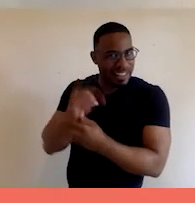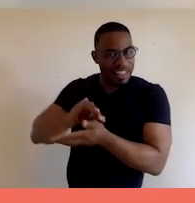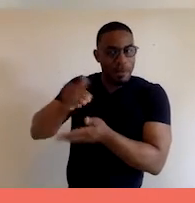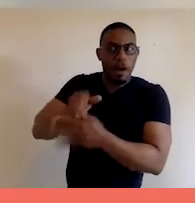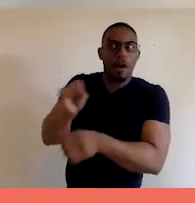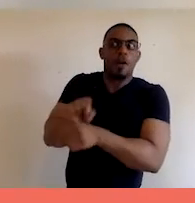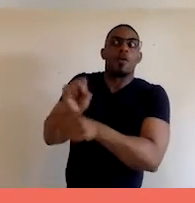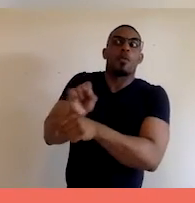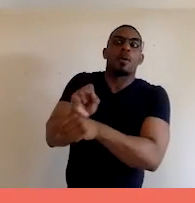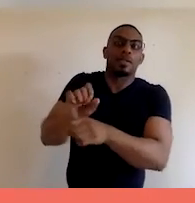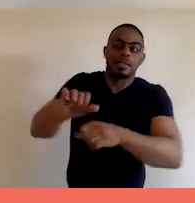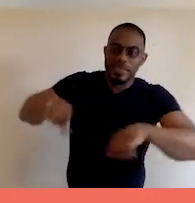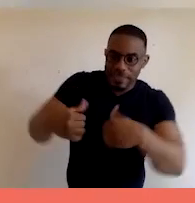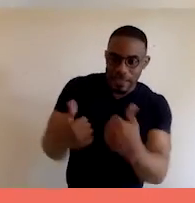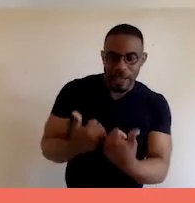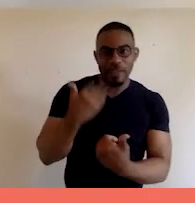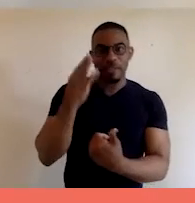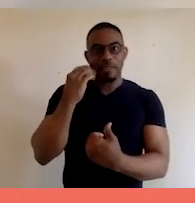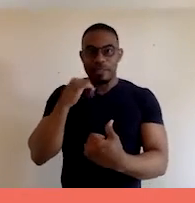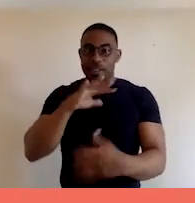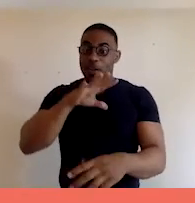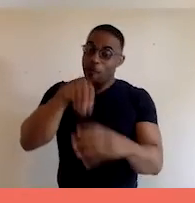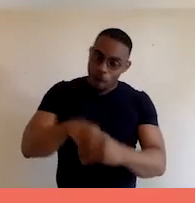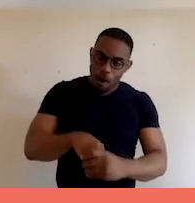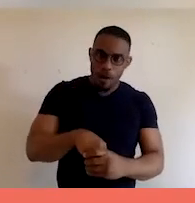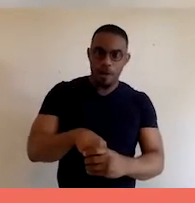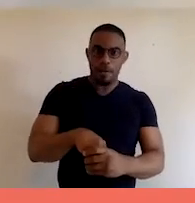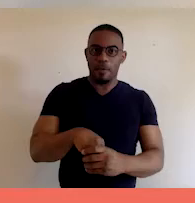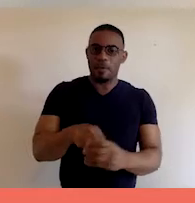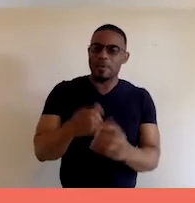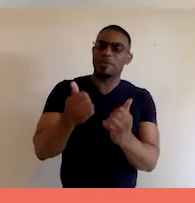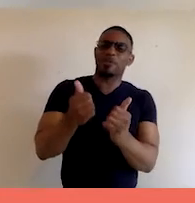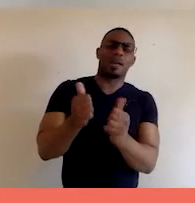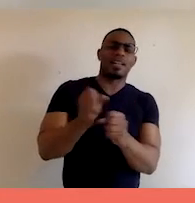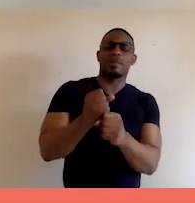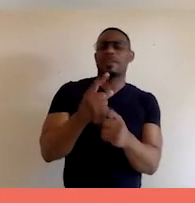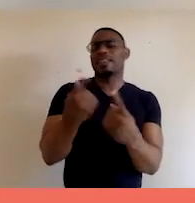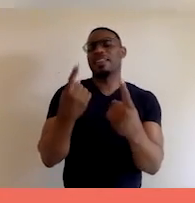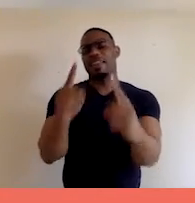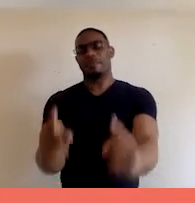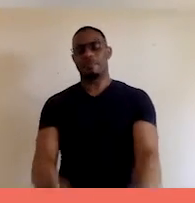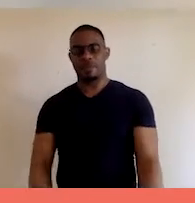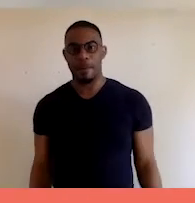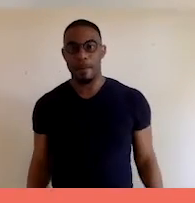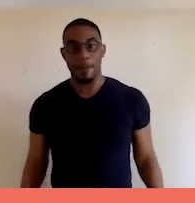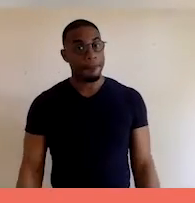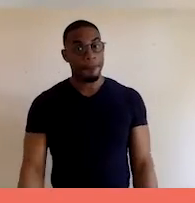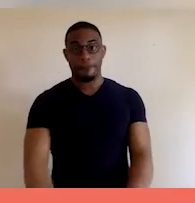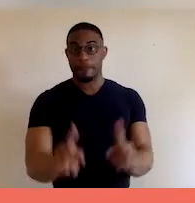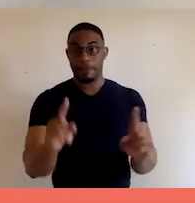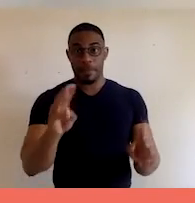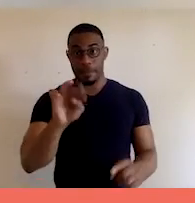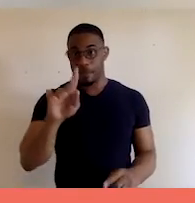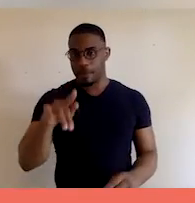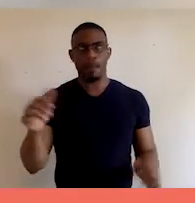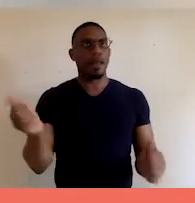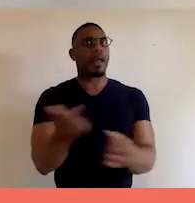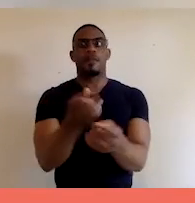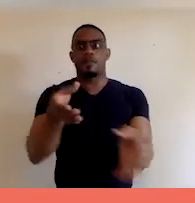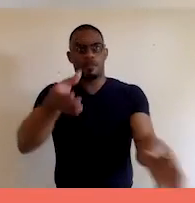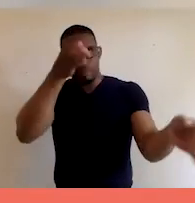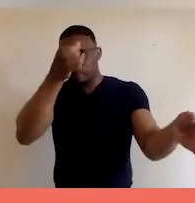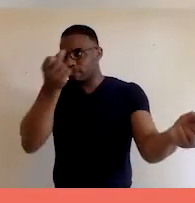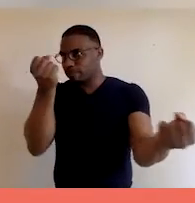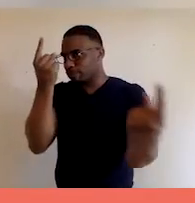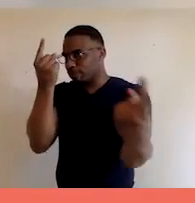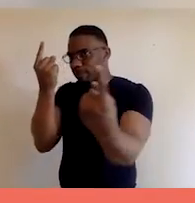of work and the challenges that are involved with trying to make these things happen. But a meetup, everyone knows